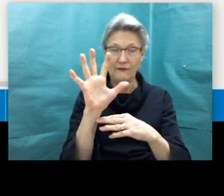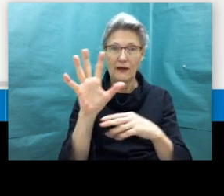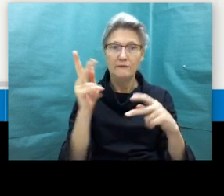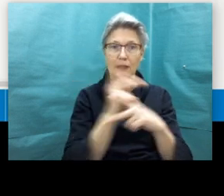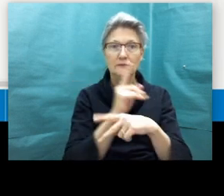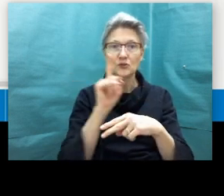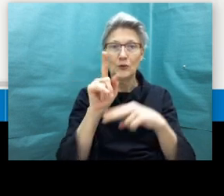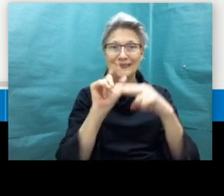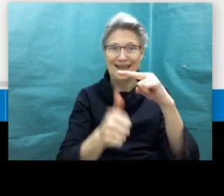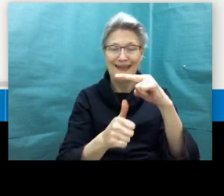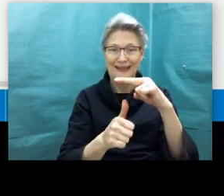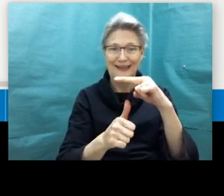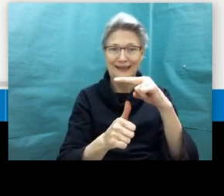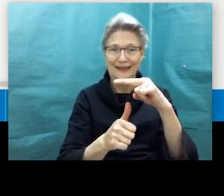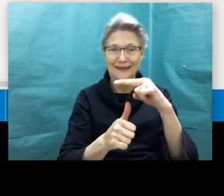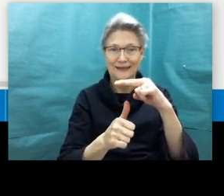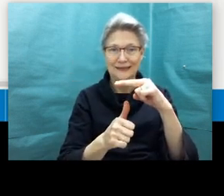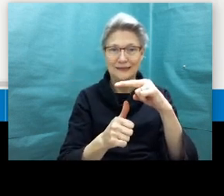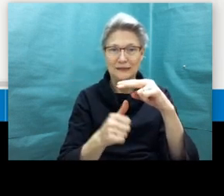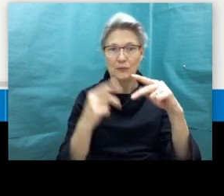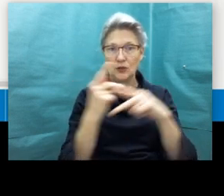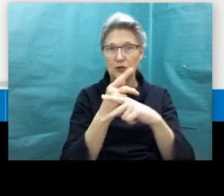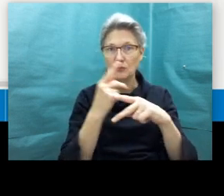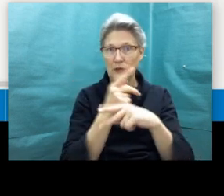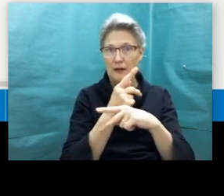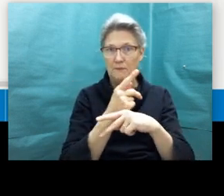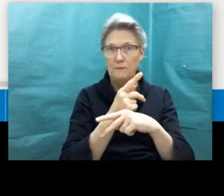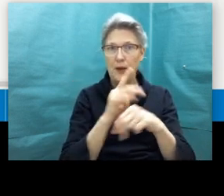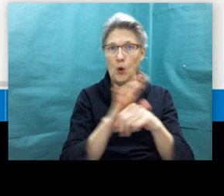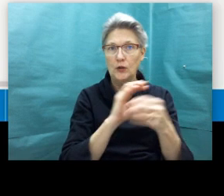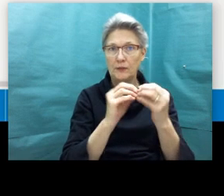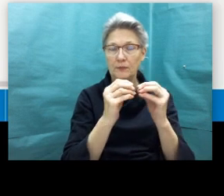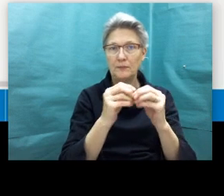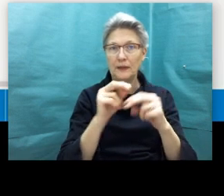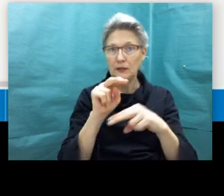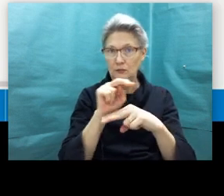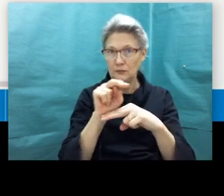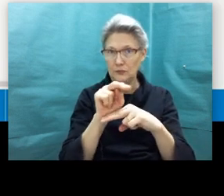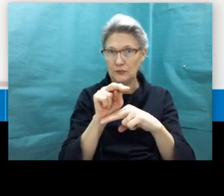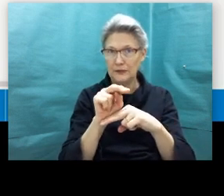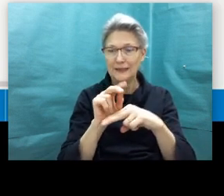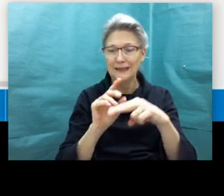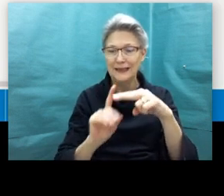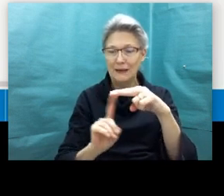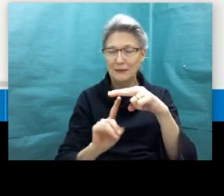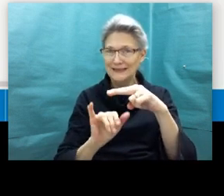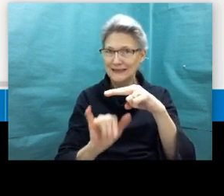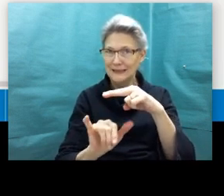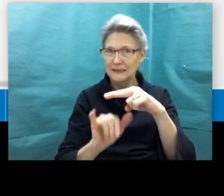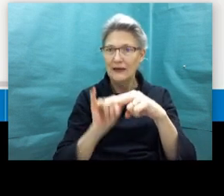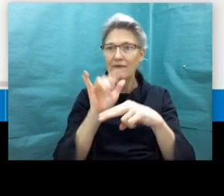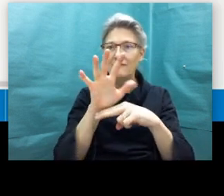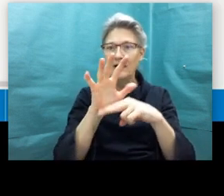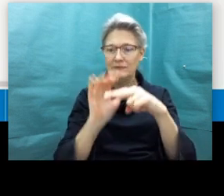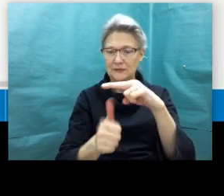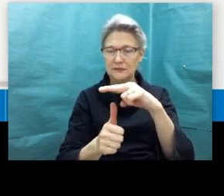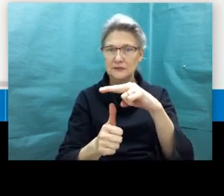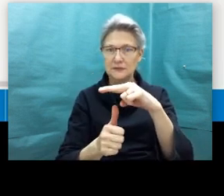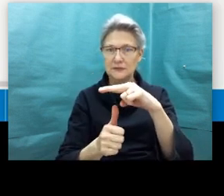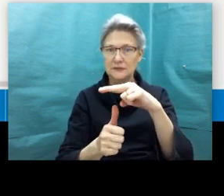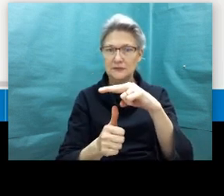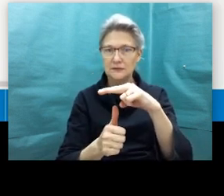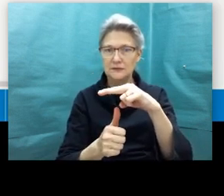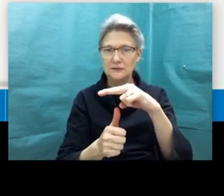5 times 1/10, multiply my whole number by my numerator, keep the denominator, is 5